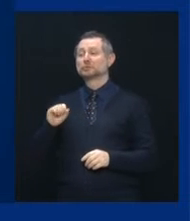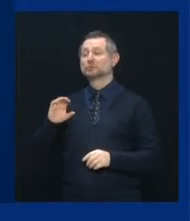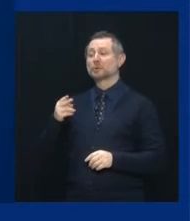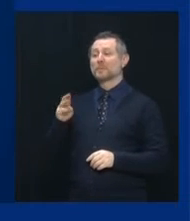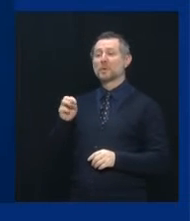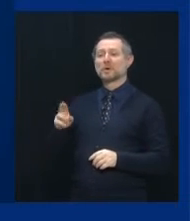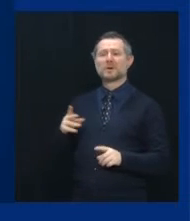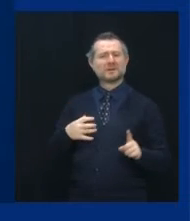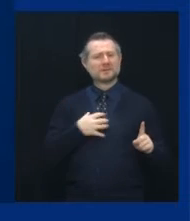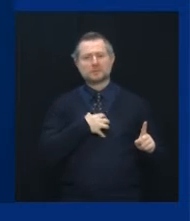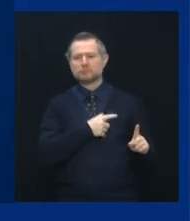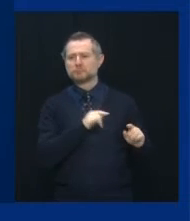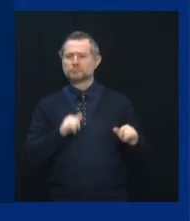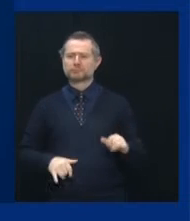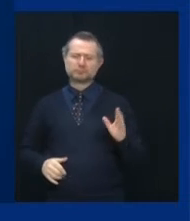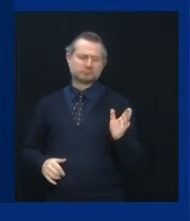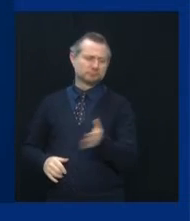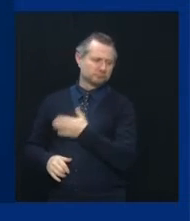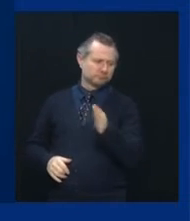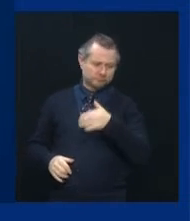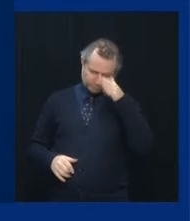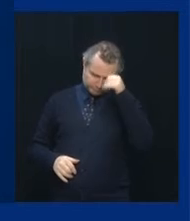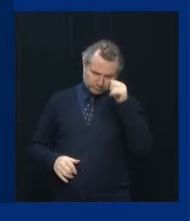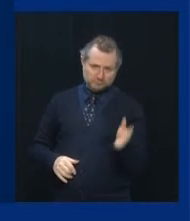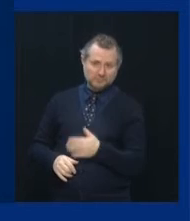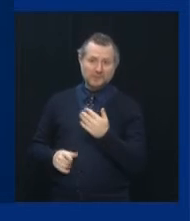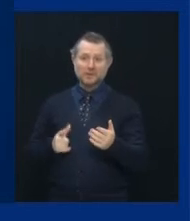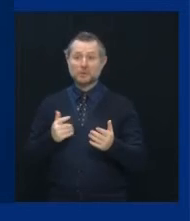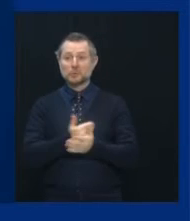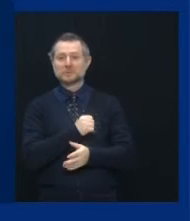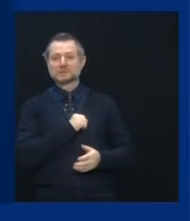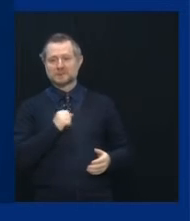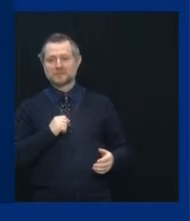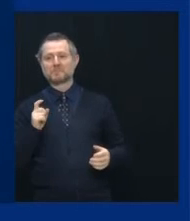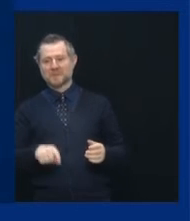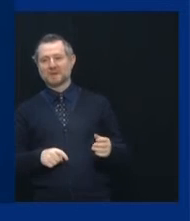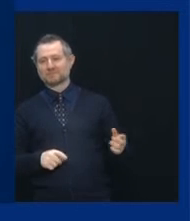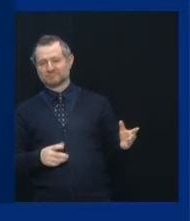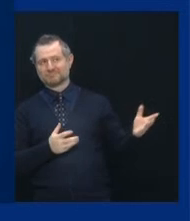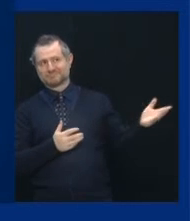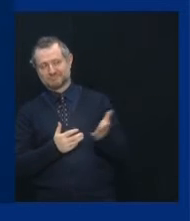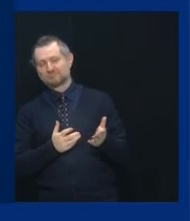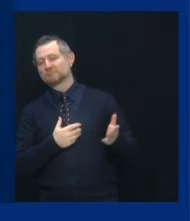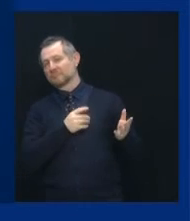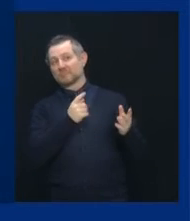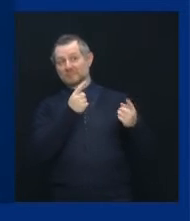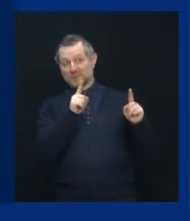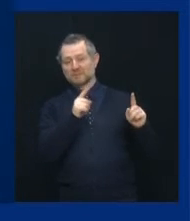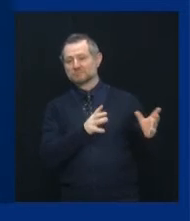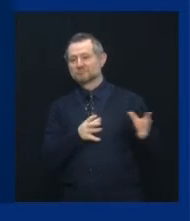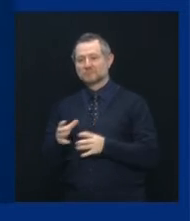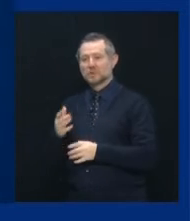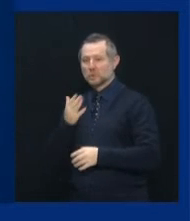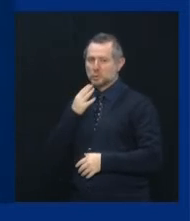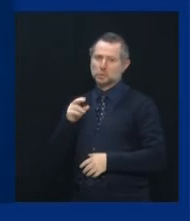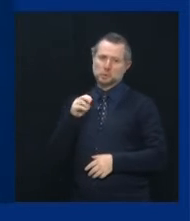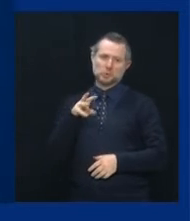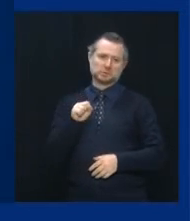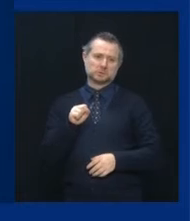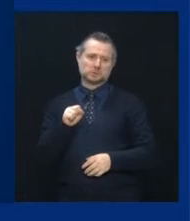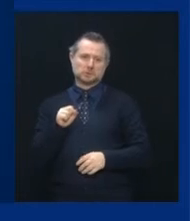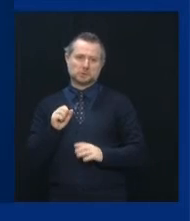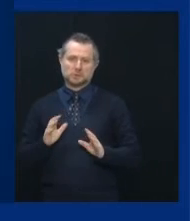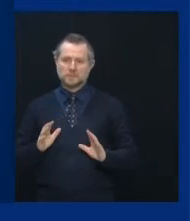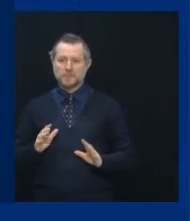Now they have to make it right. So good news is it's a good, very good